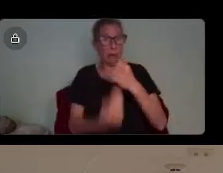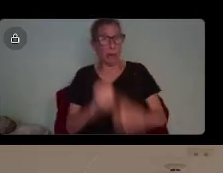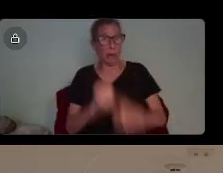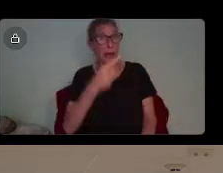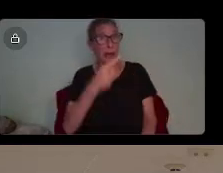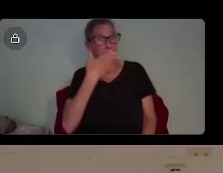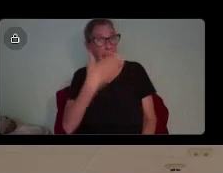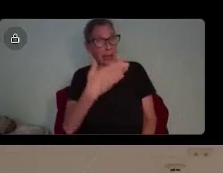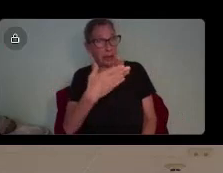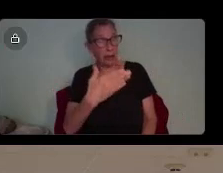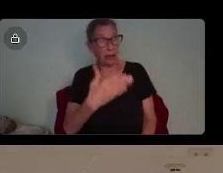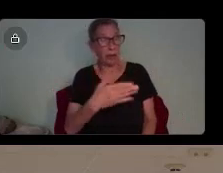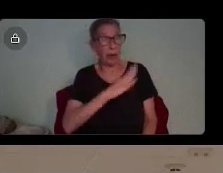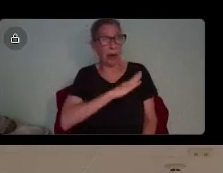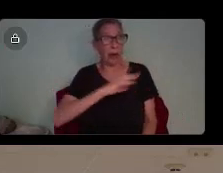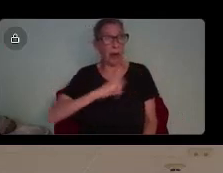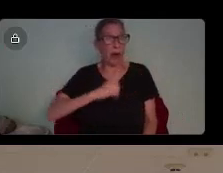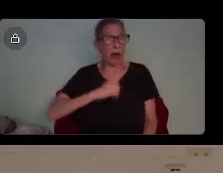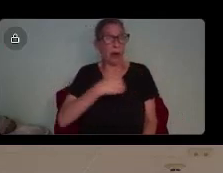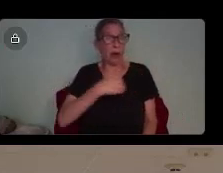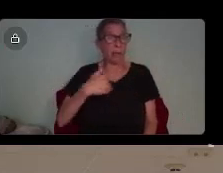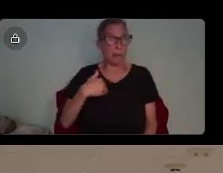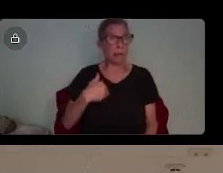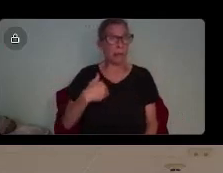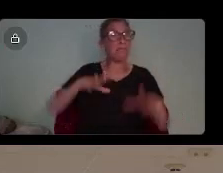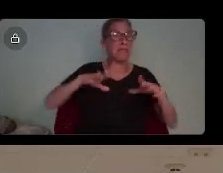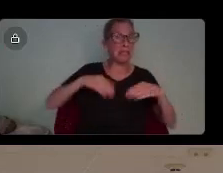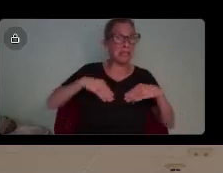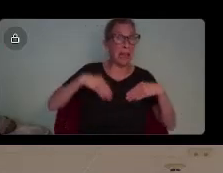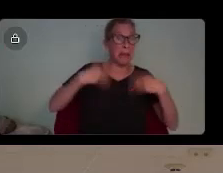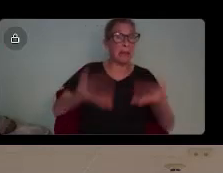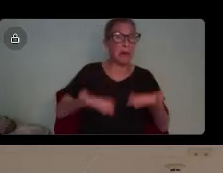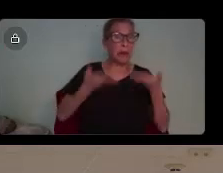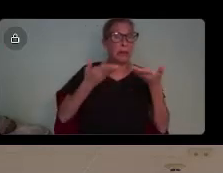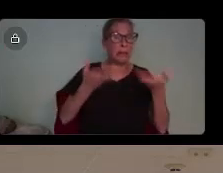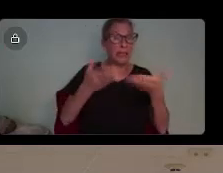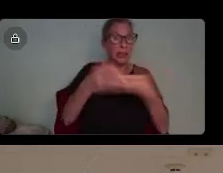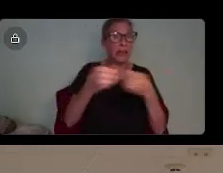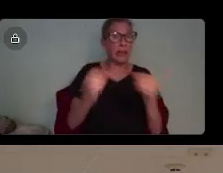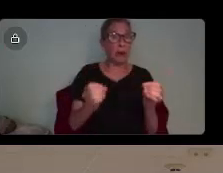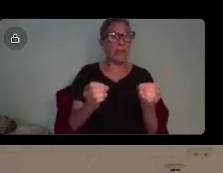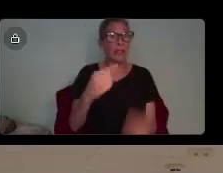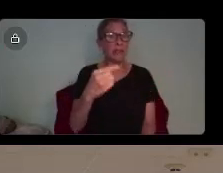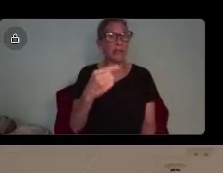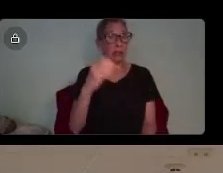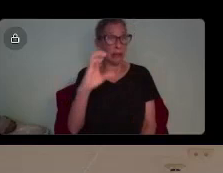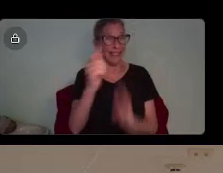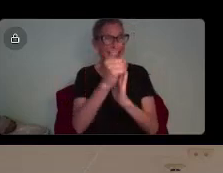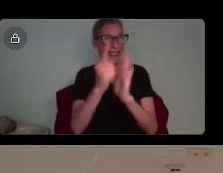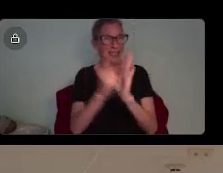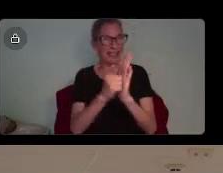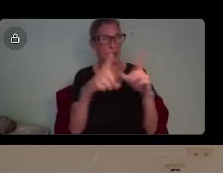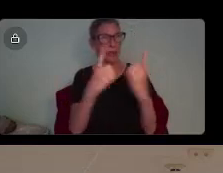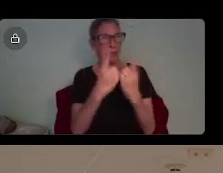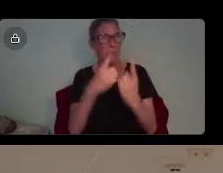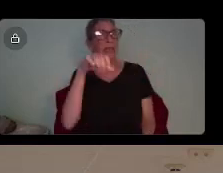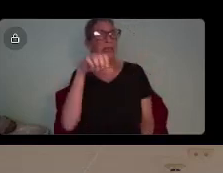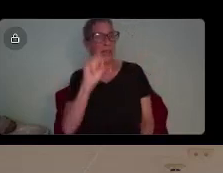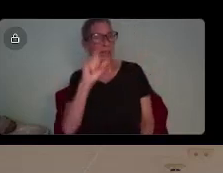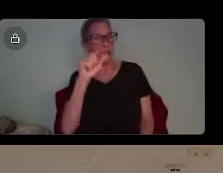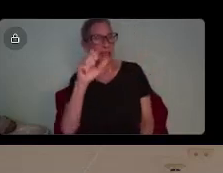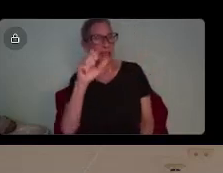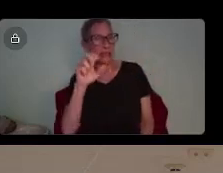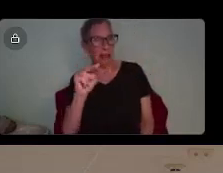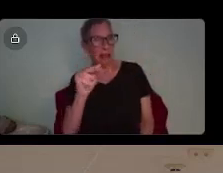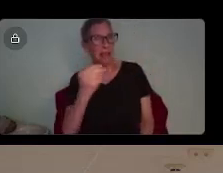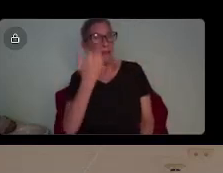Heather. Board members, may I please have a motion to accept the recommendations of the Office of General Counsel? Yes, Madam Chair, Board Member Delan, and I move